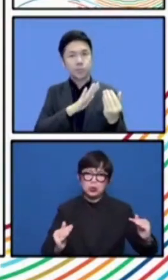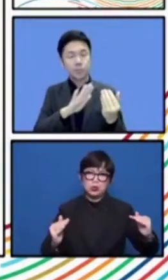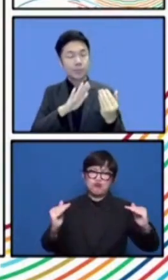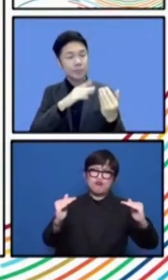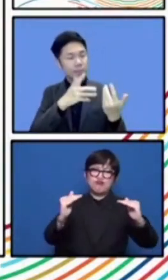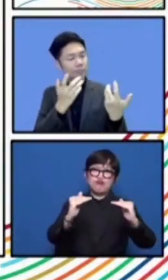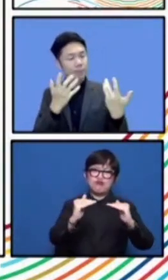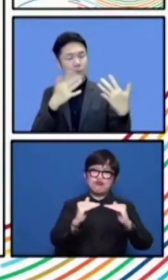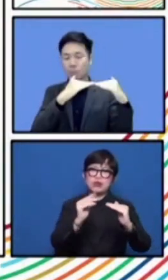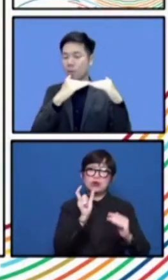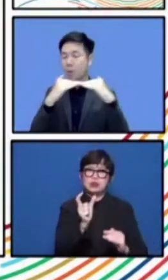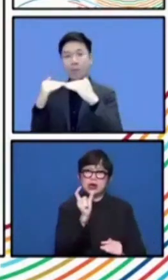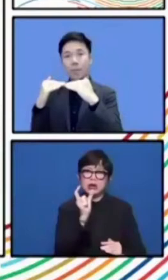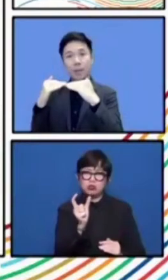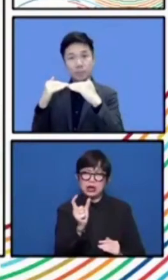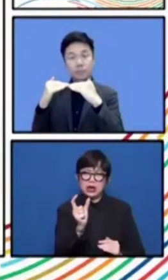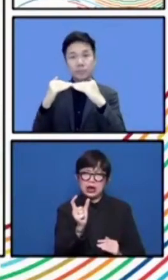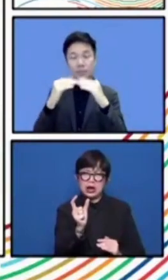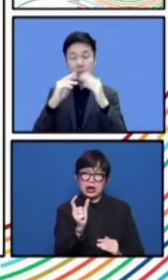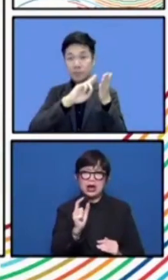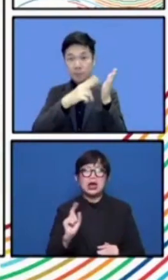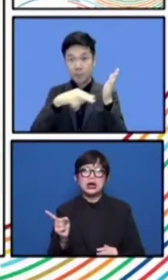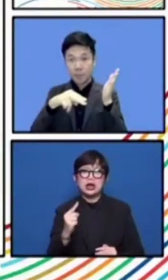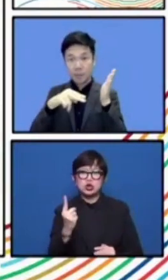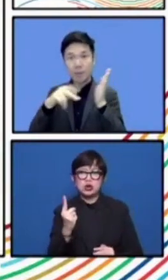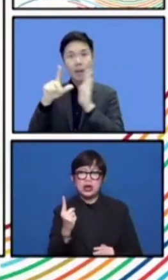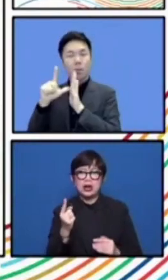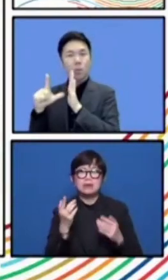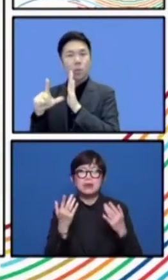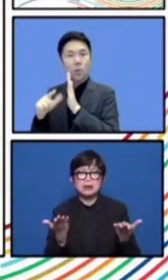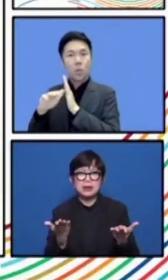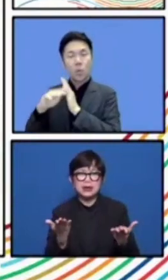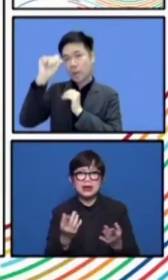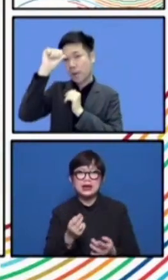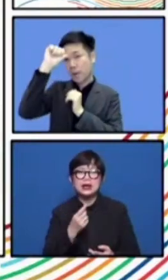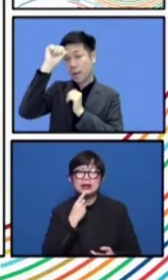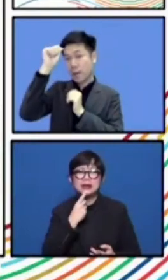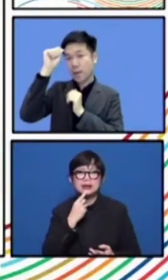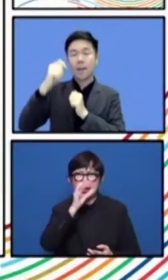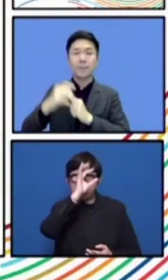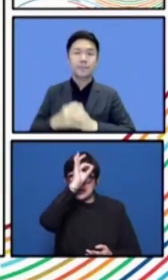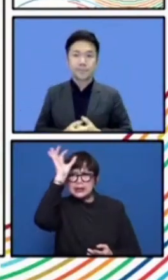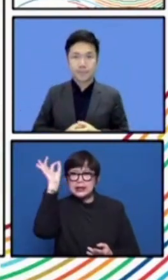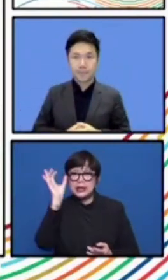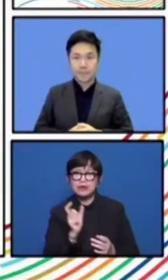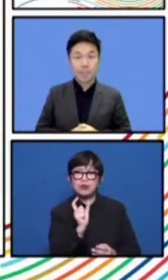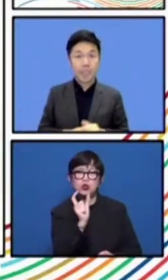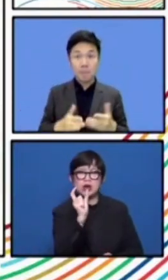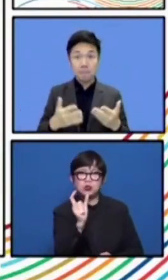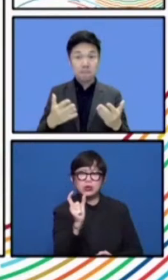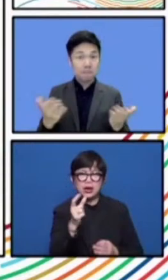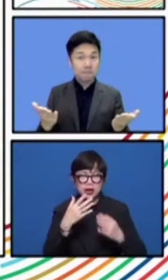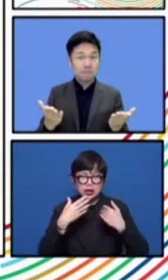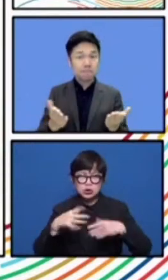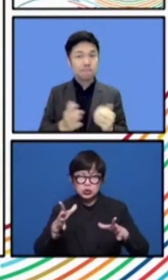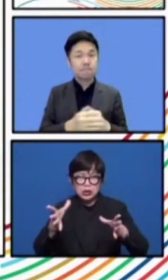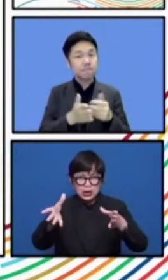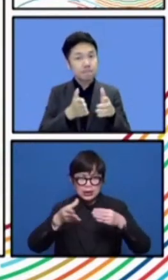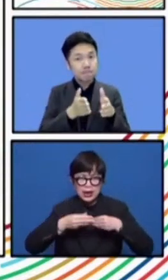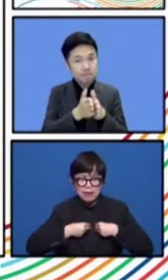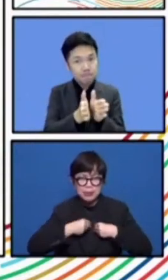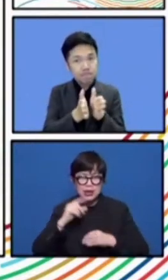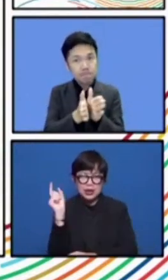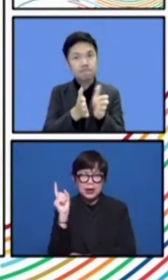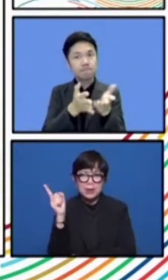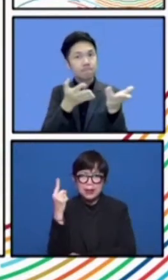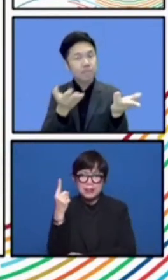elaborate on the initiatives that uh have yielded positive outcomes and indeed issues where there have been barriers or challenges